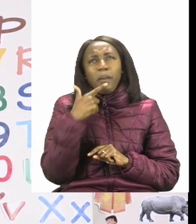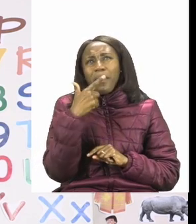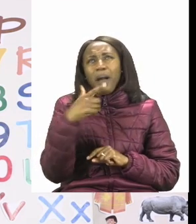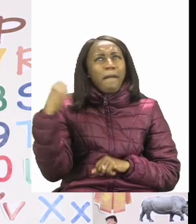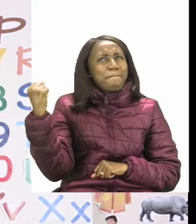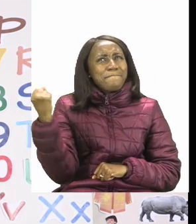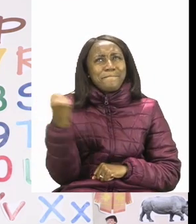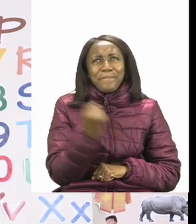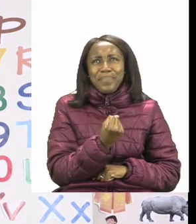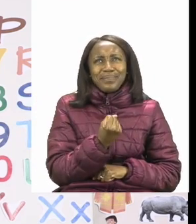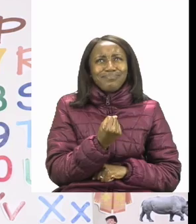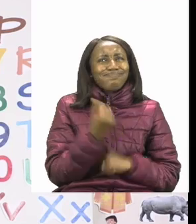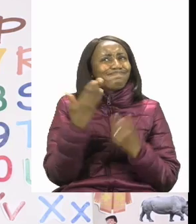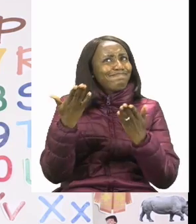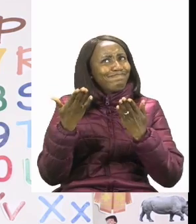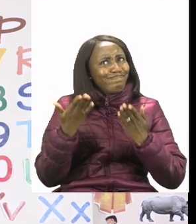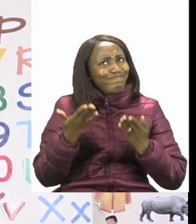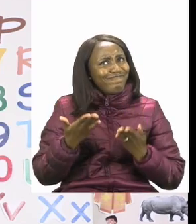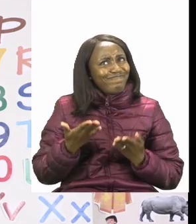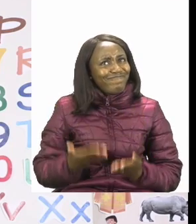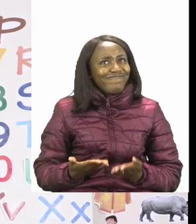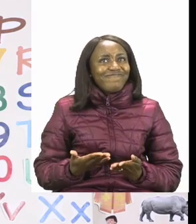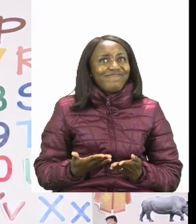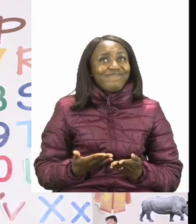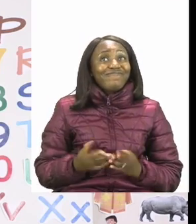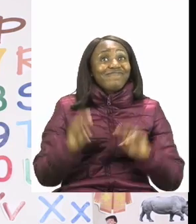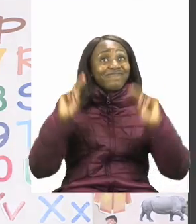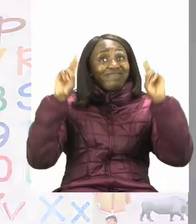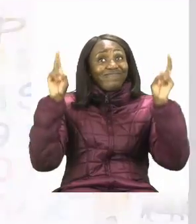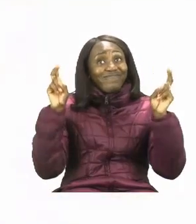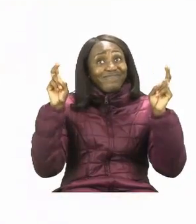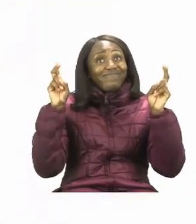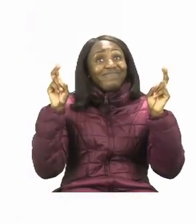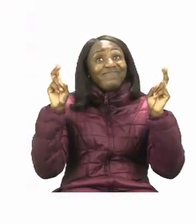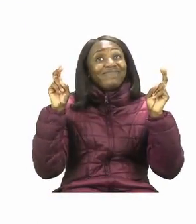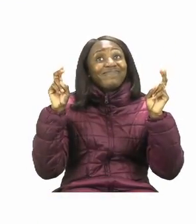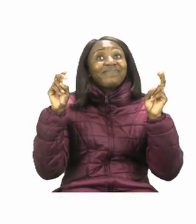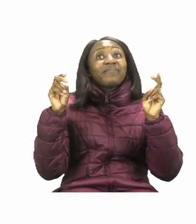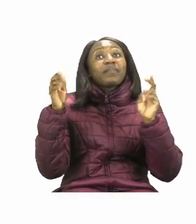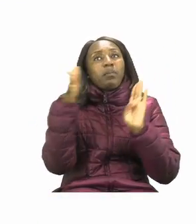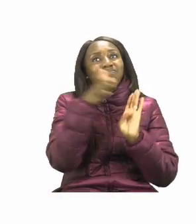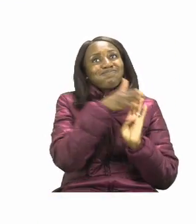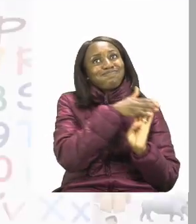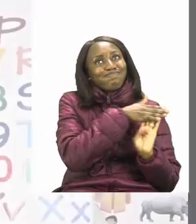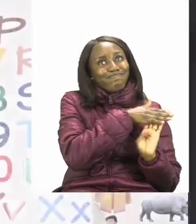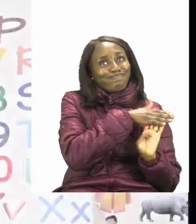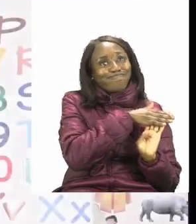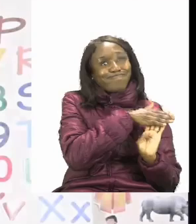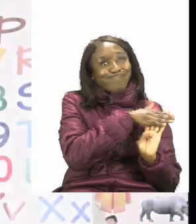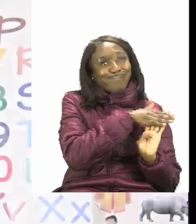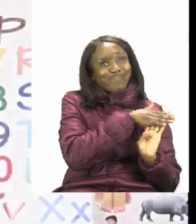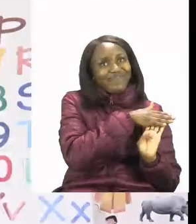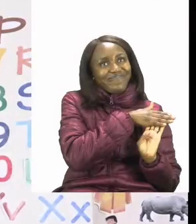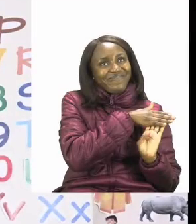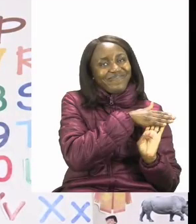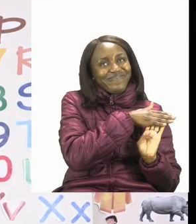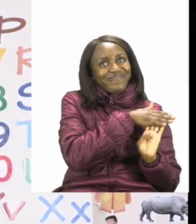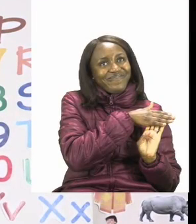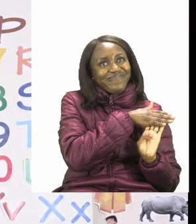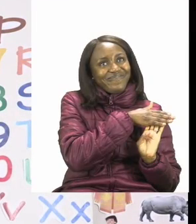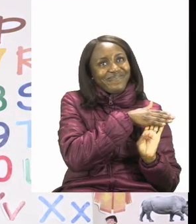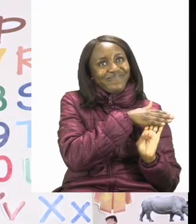thank you so much for joining me today. Our theme this week is being safe.